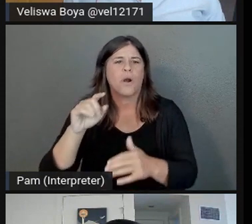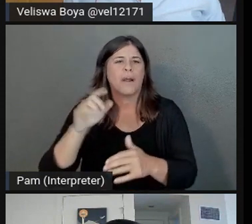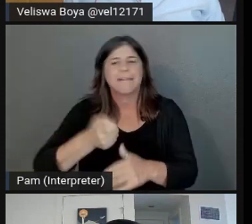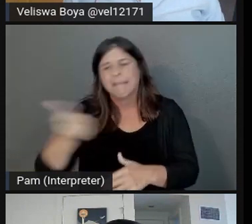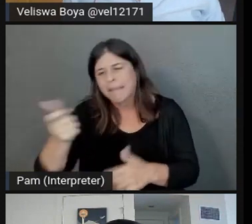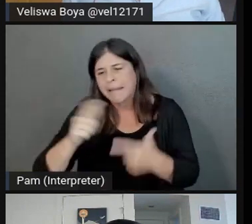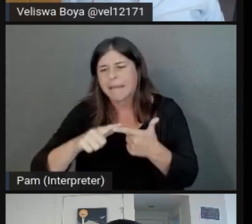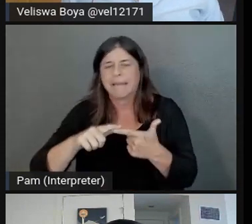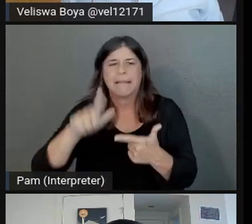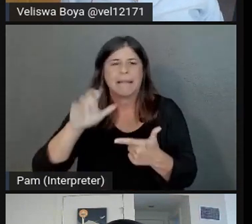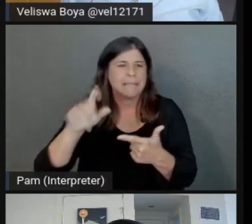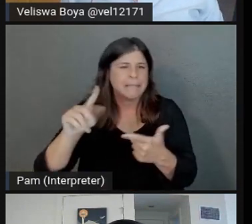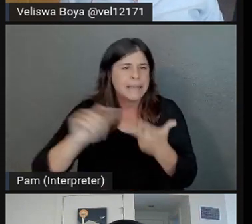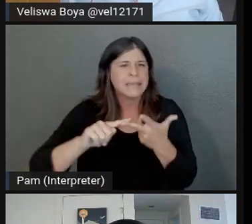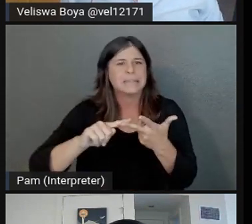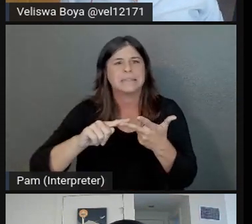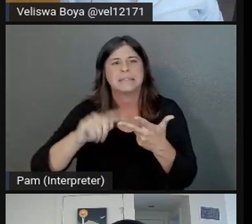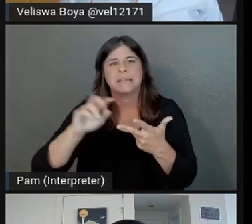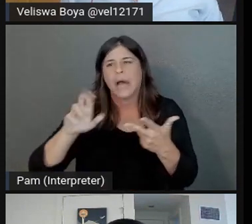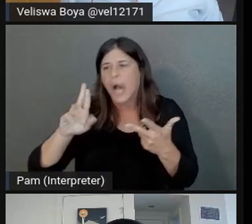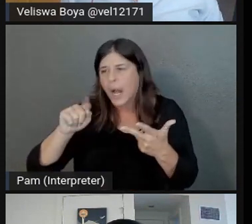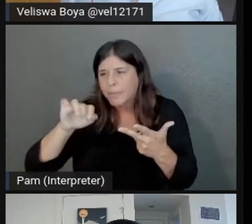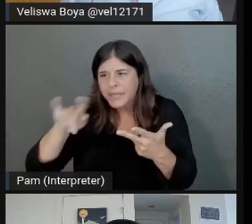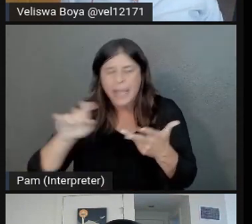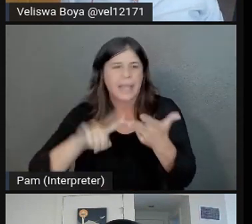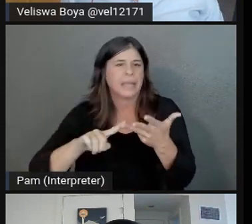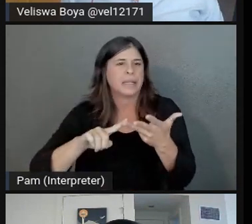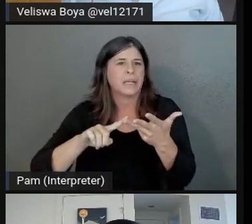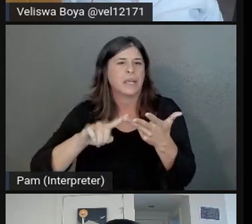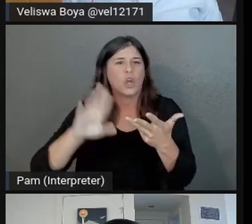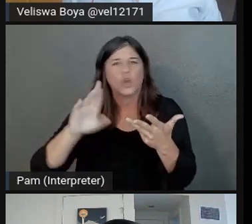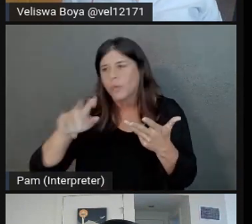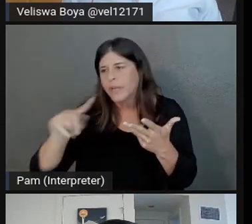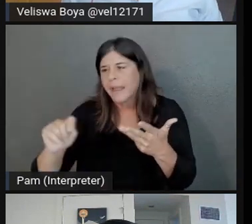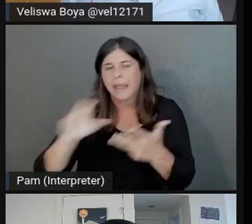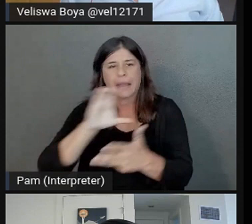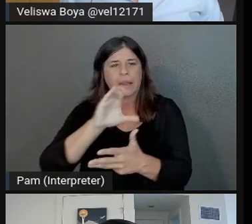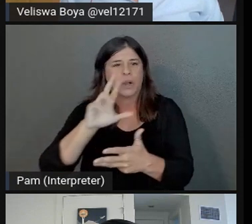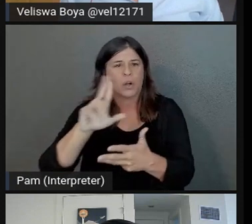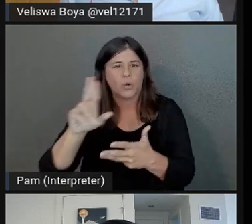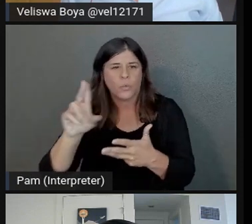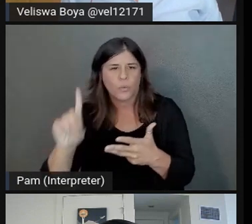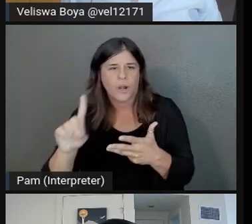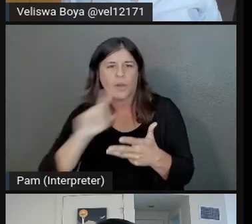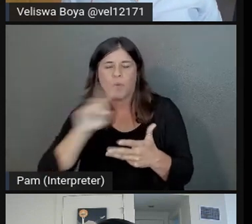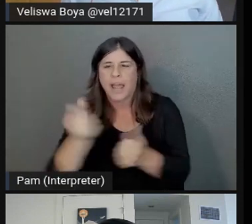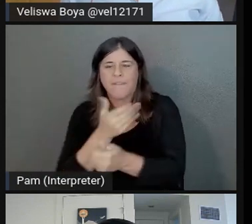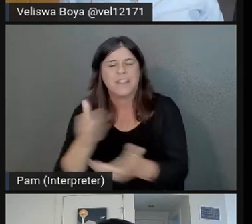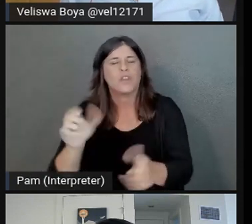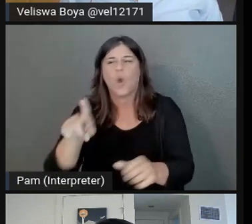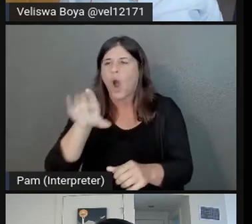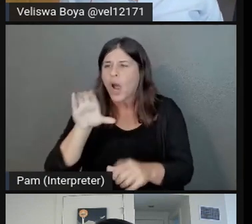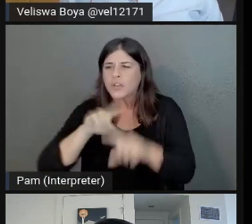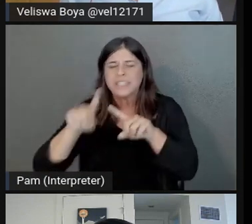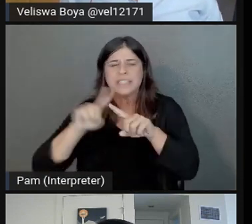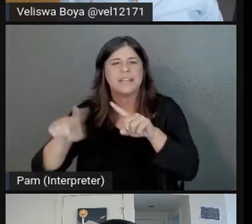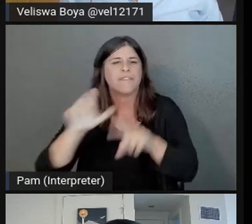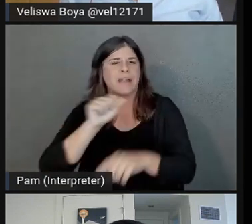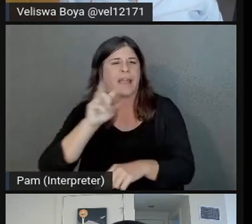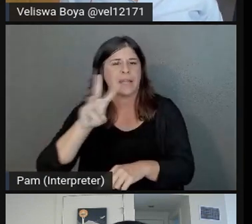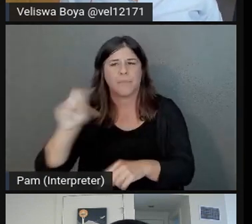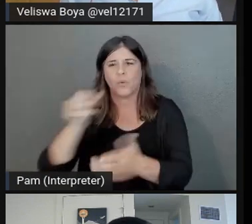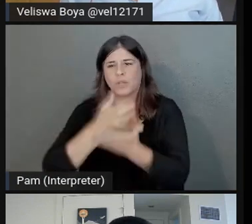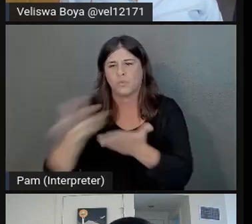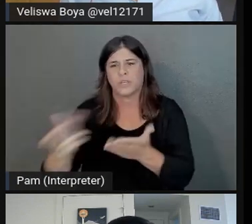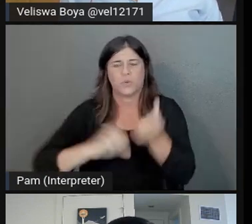update, create for any of the supported resources by Cloud Control API. There are hundreds of AWS resources supported. And in fact,